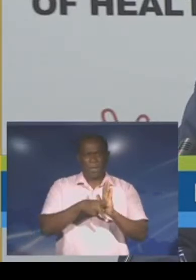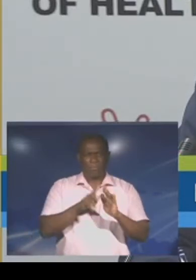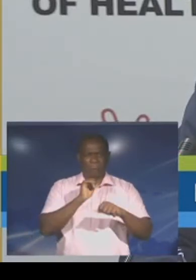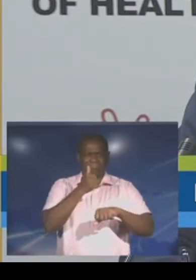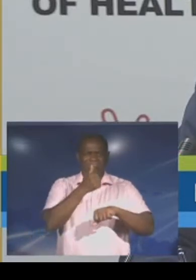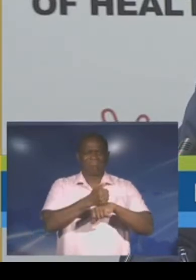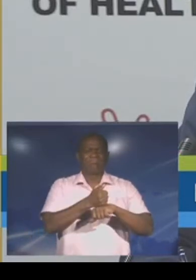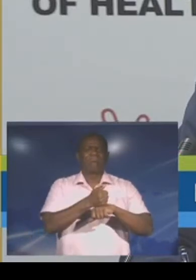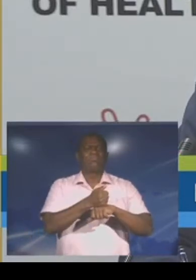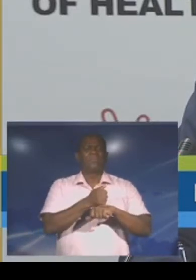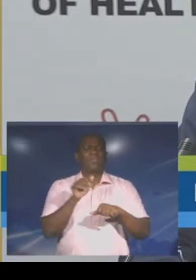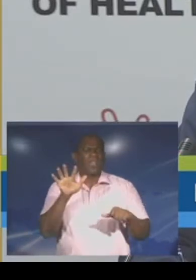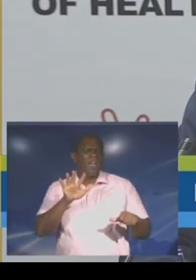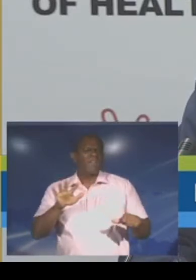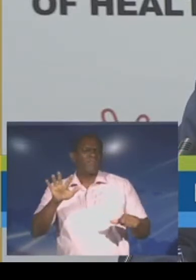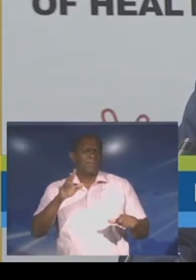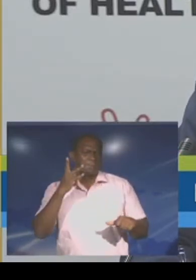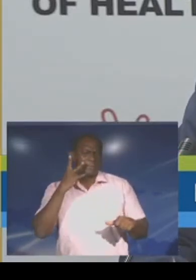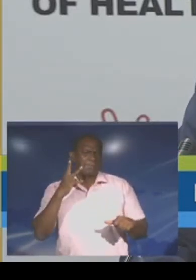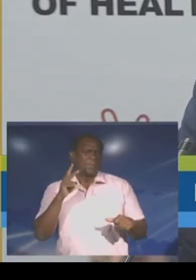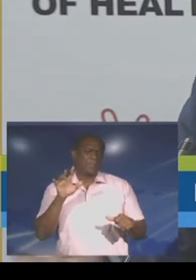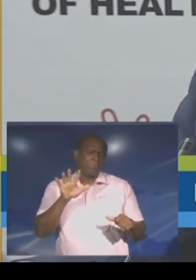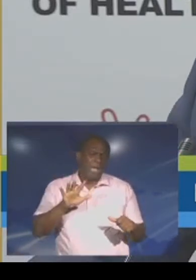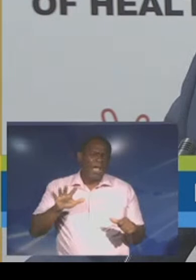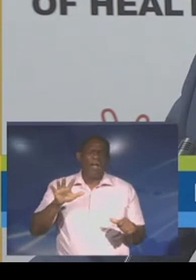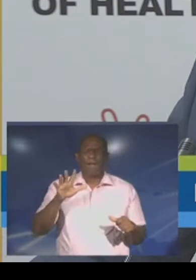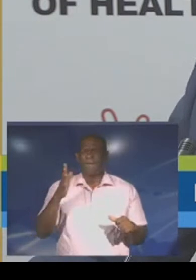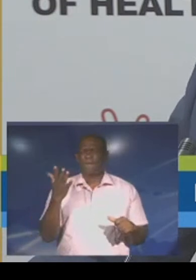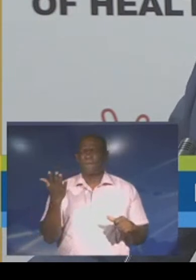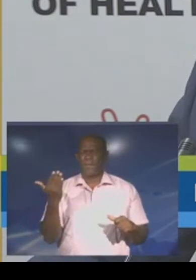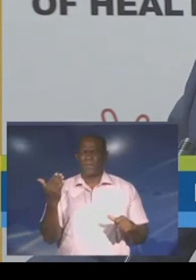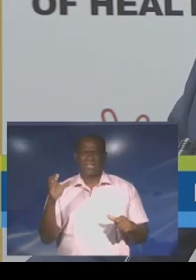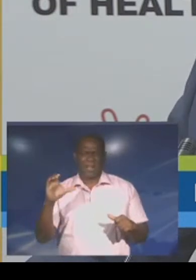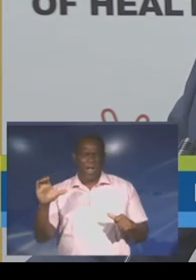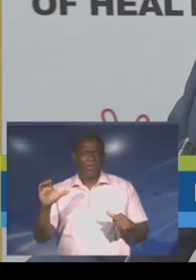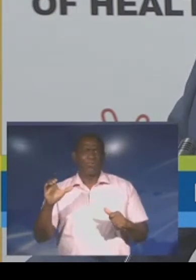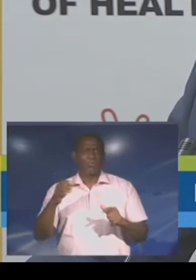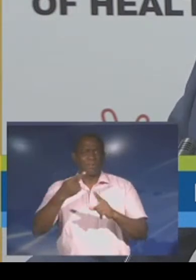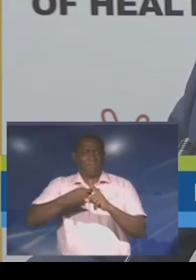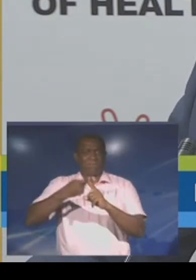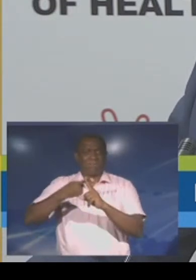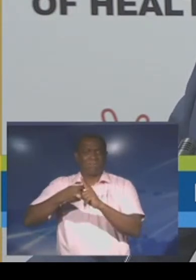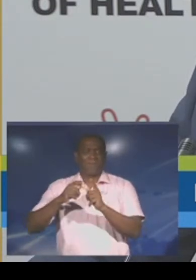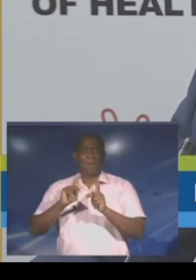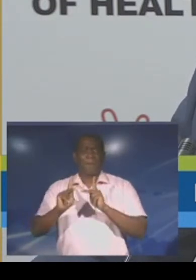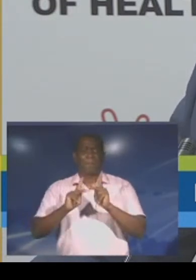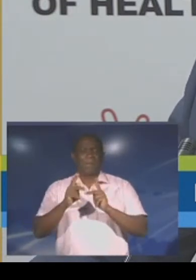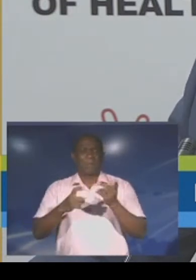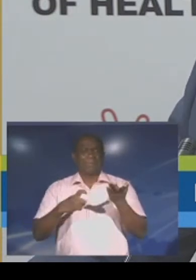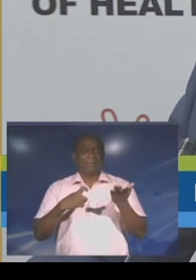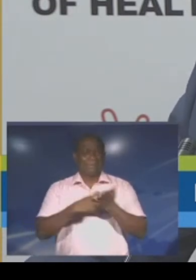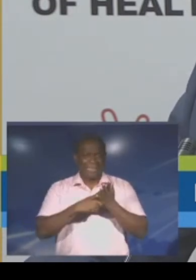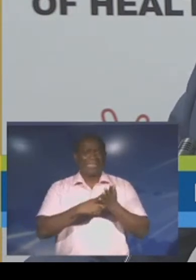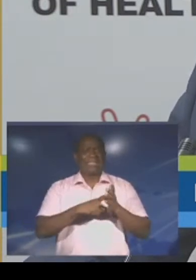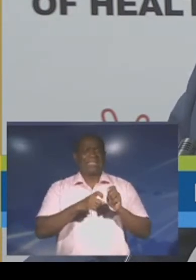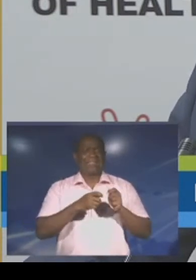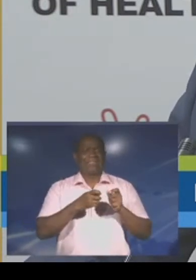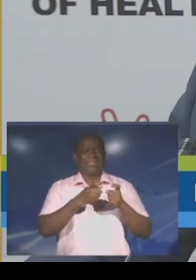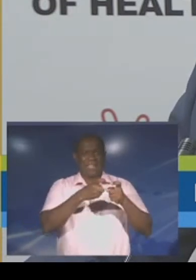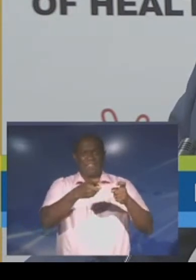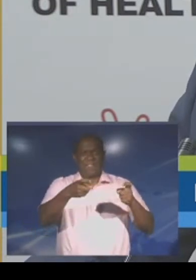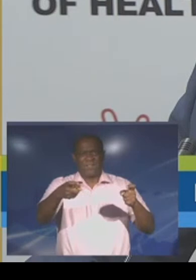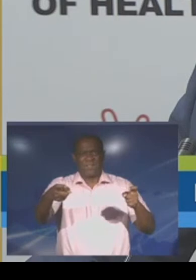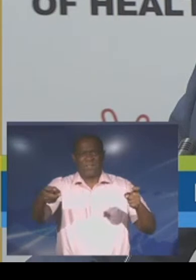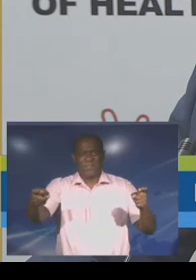average, we're seeing around 1,500 or more people every month getting ticketed for failure to wear masks. But since